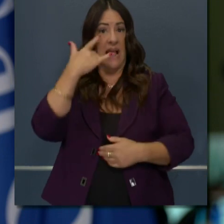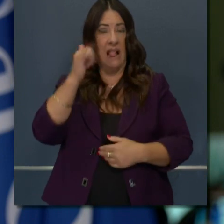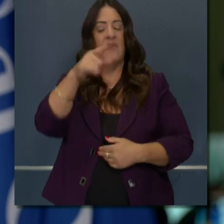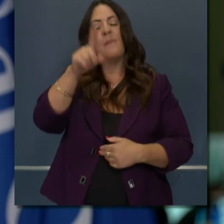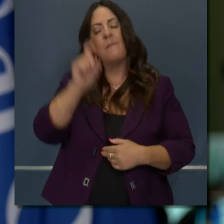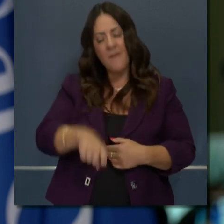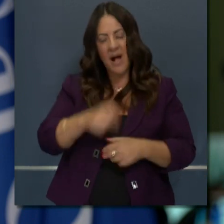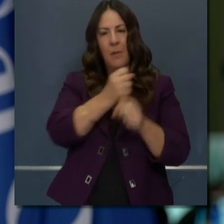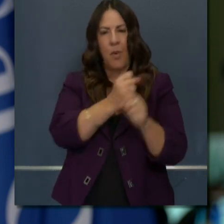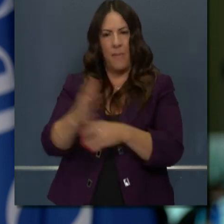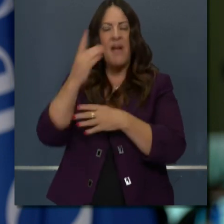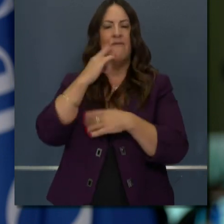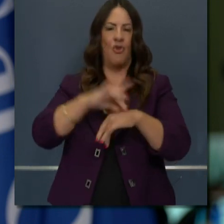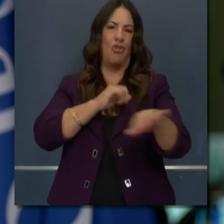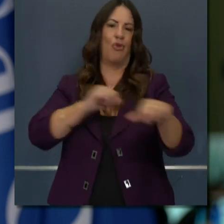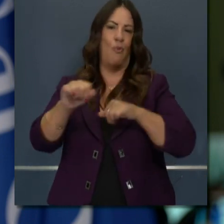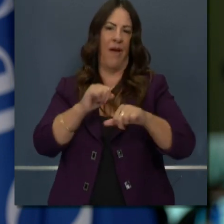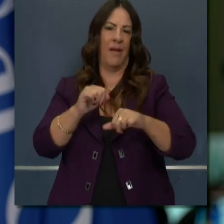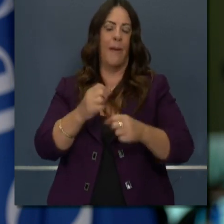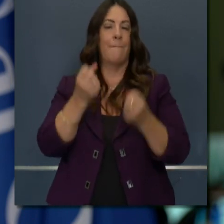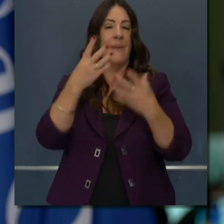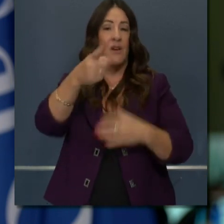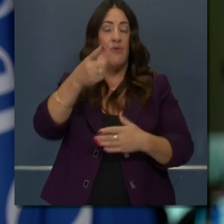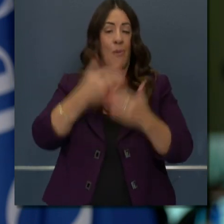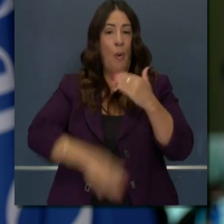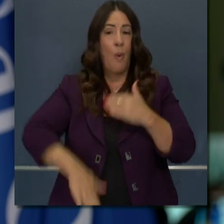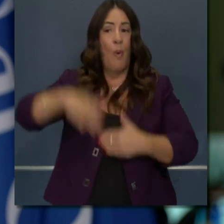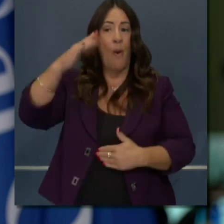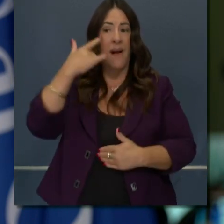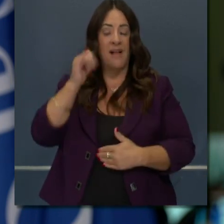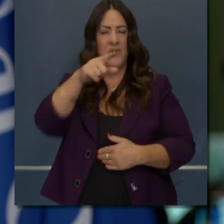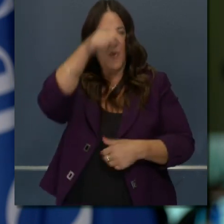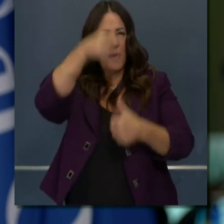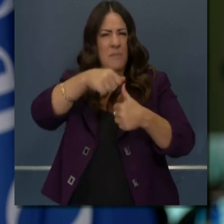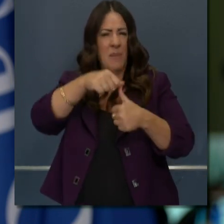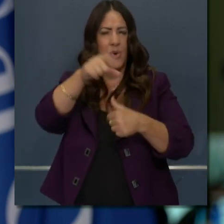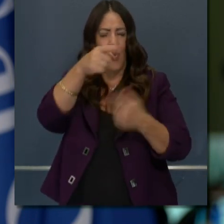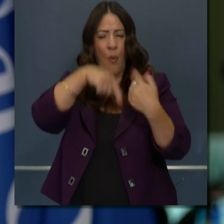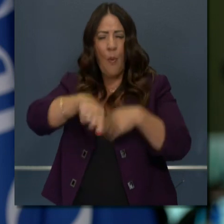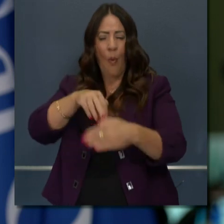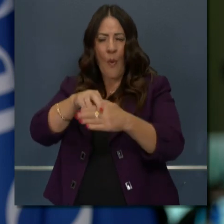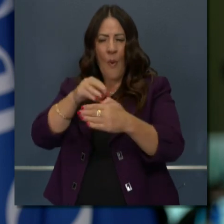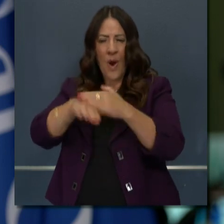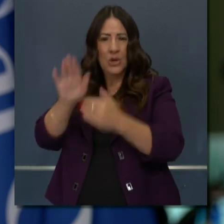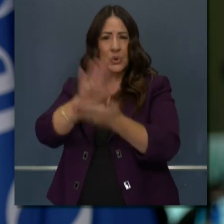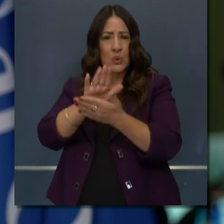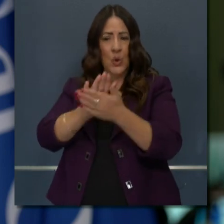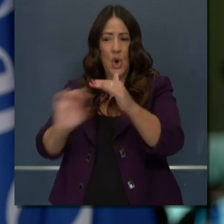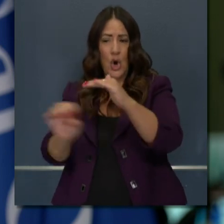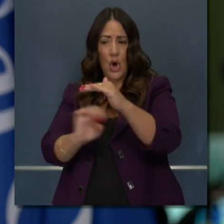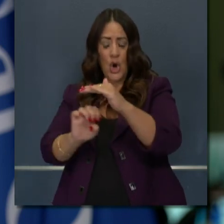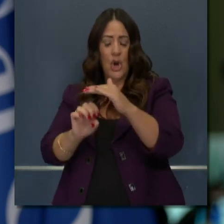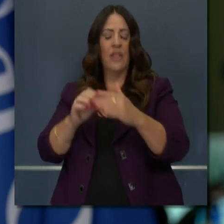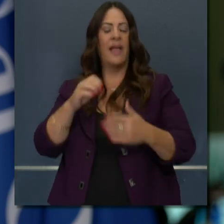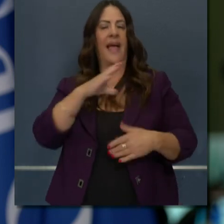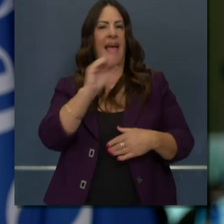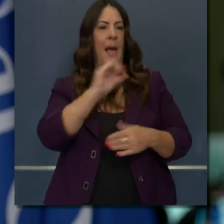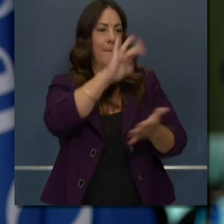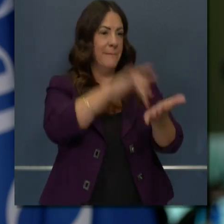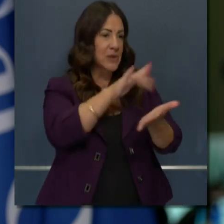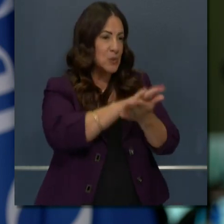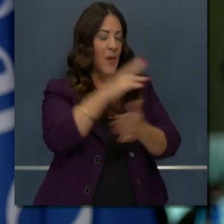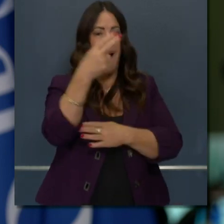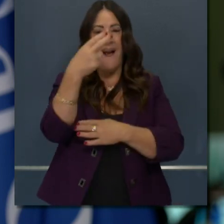grew up here in California remember practicing earthquake drills in elementary school. I do. I remember elementary, middle, and high